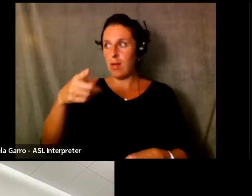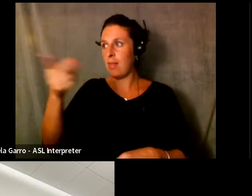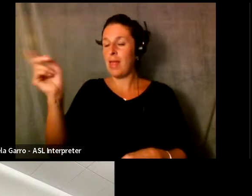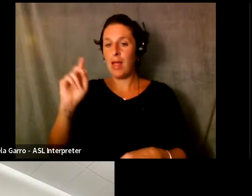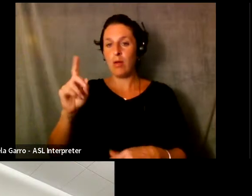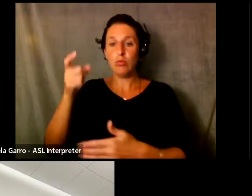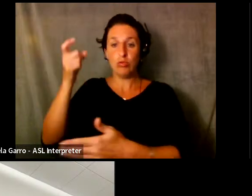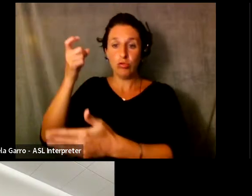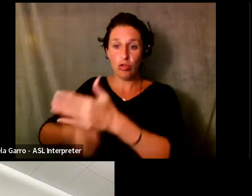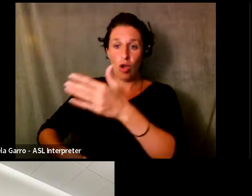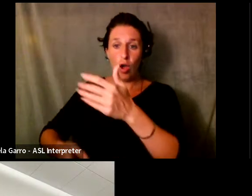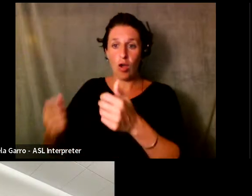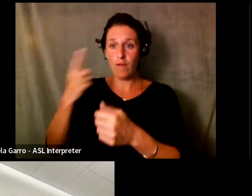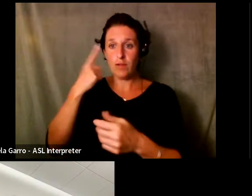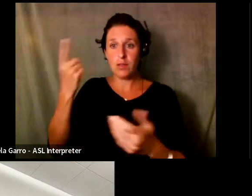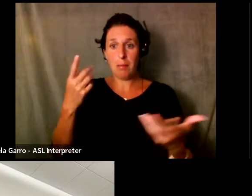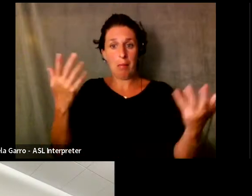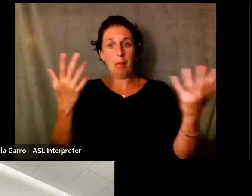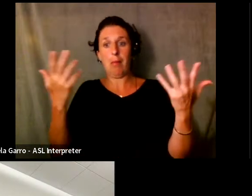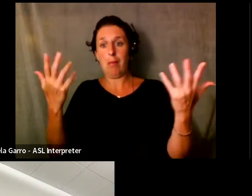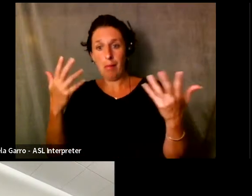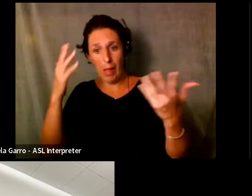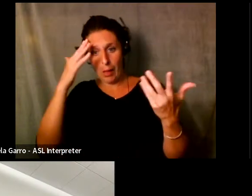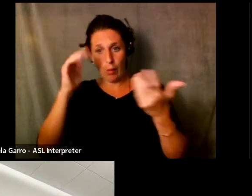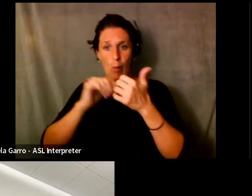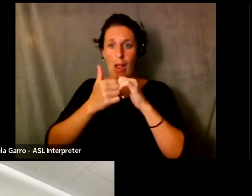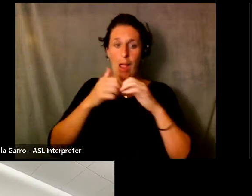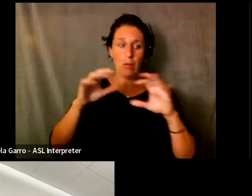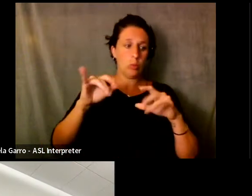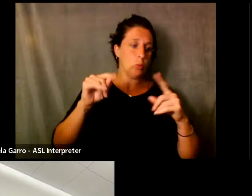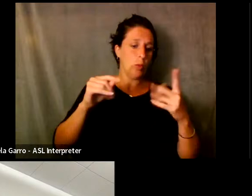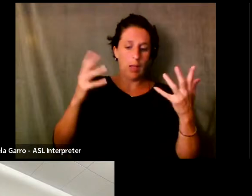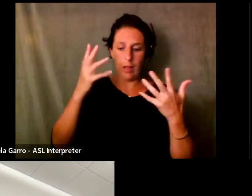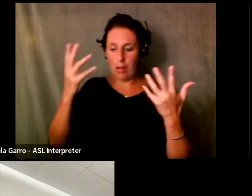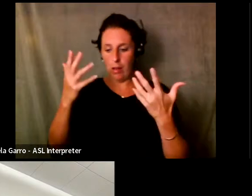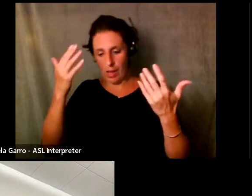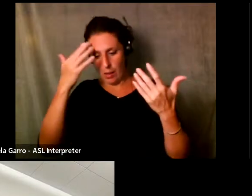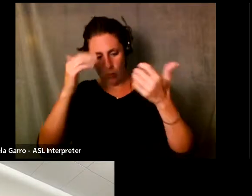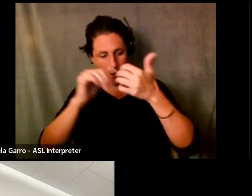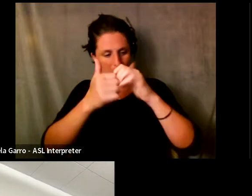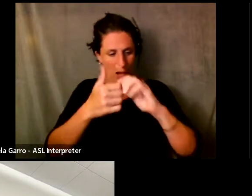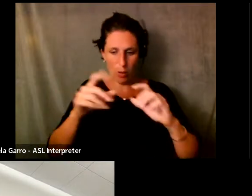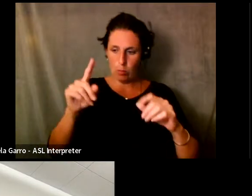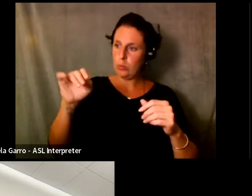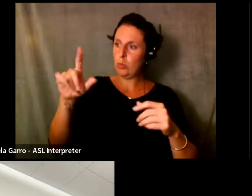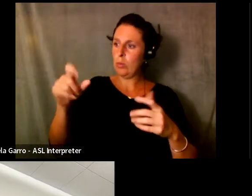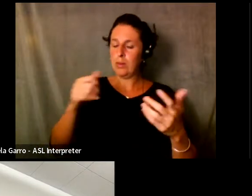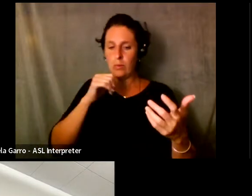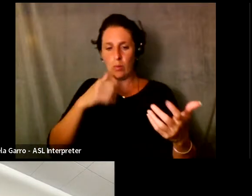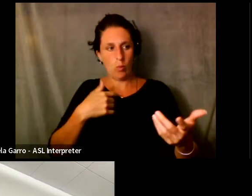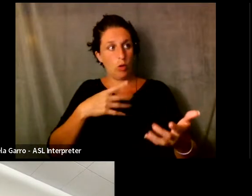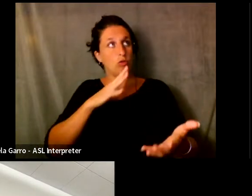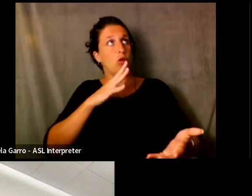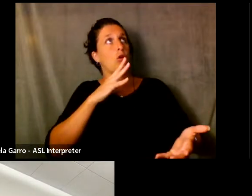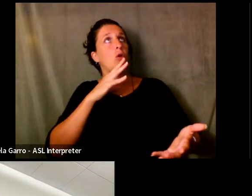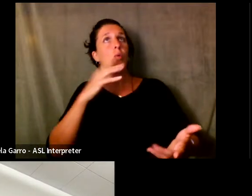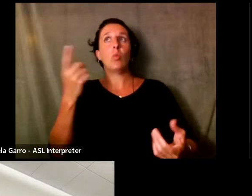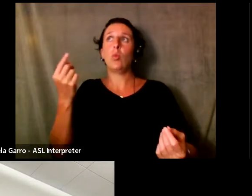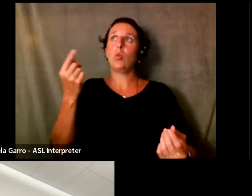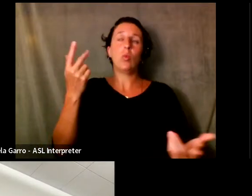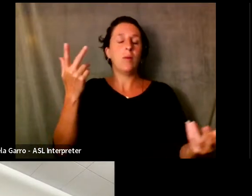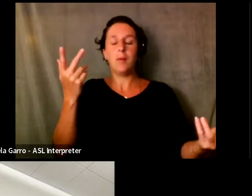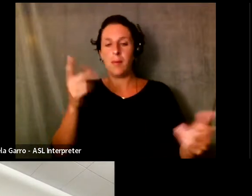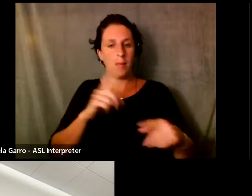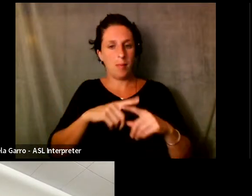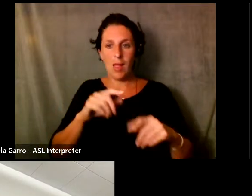and, well, I don't know how to do it, or I don't have any tools. All we ever do is talk about what we're going to do. And I'm not saying that's what we're